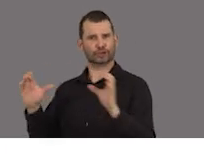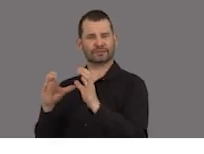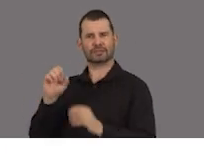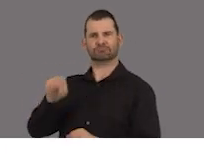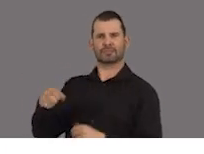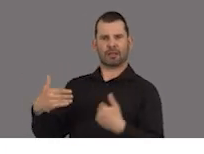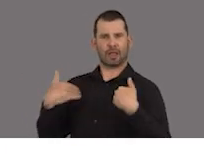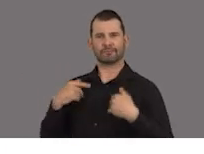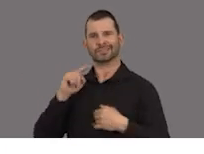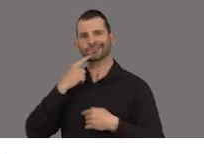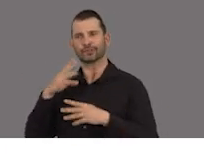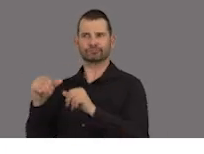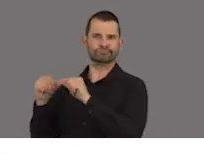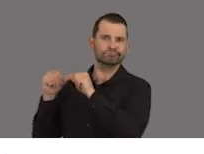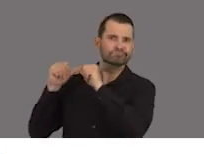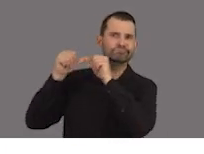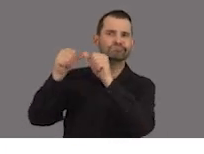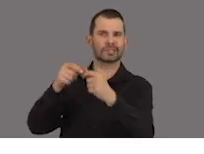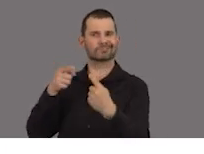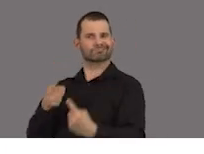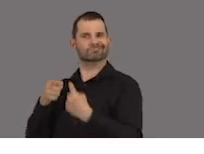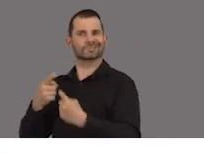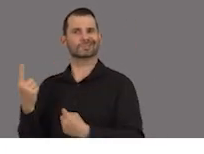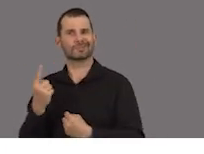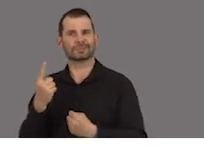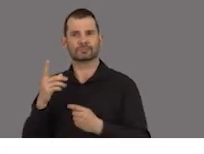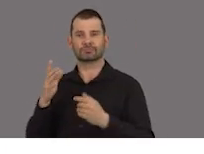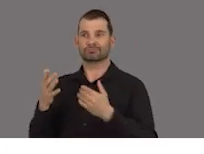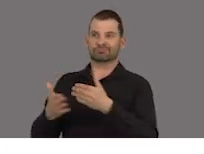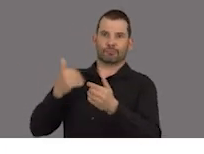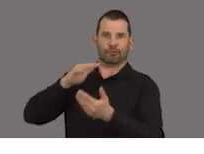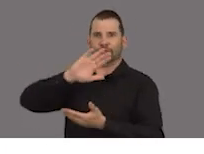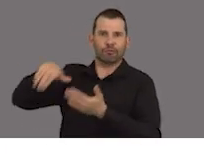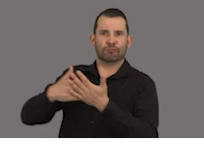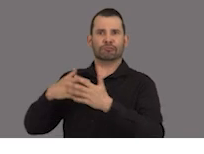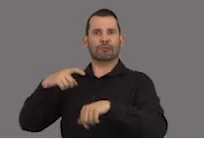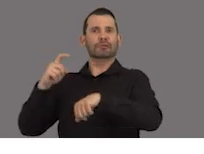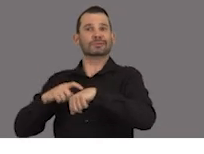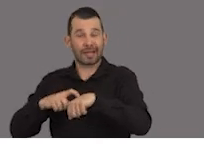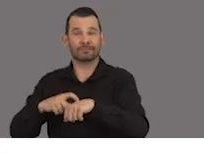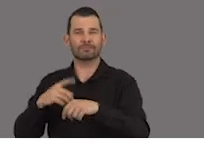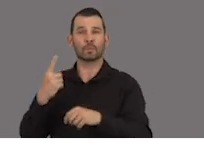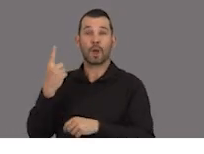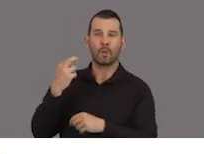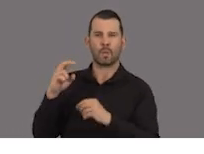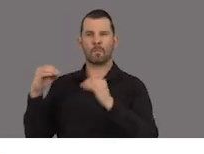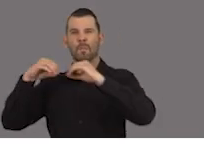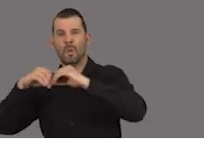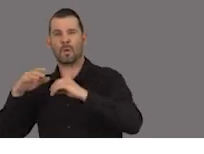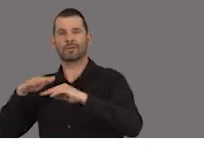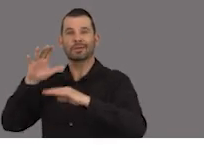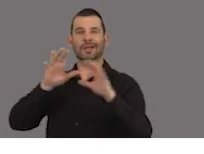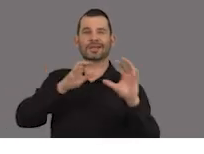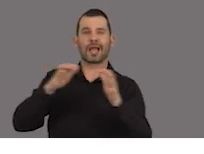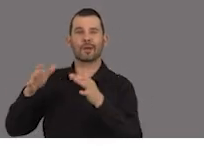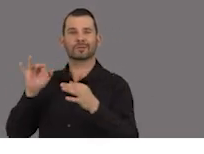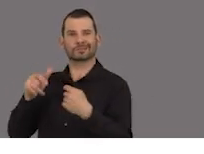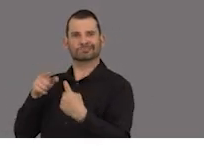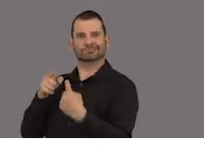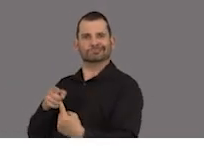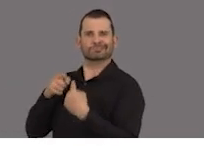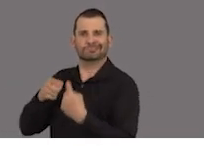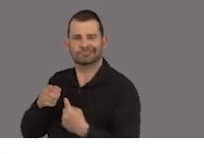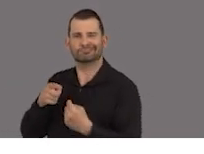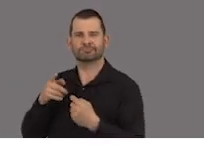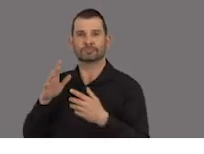practitioner certifies that they have a severe and prolonged impairment, substantially all of the time in one or